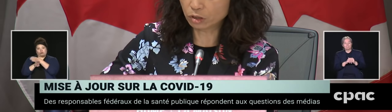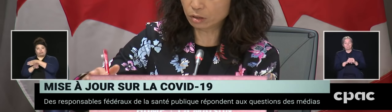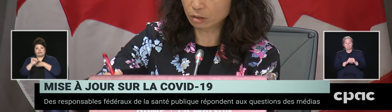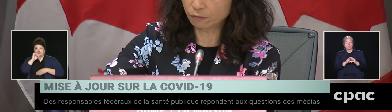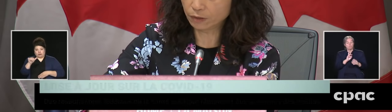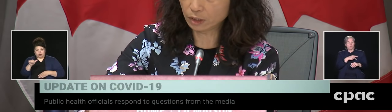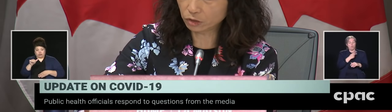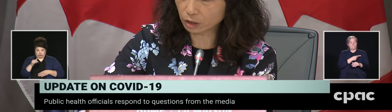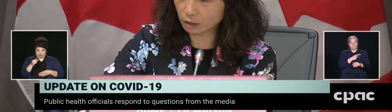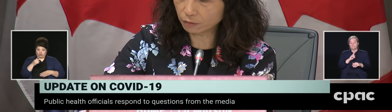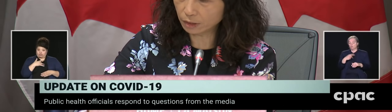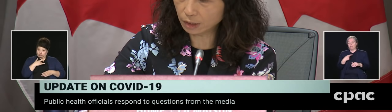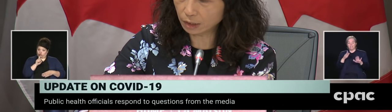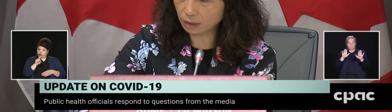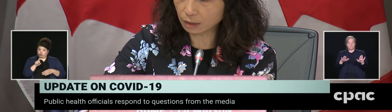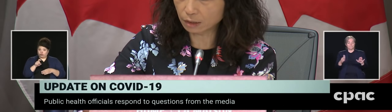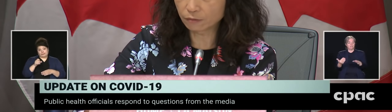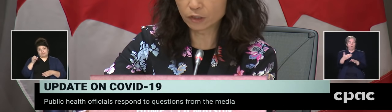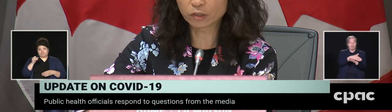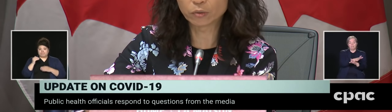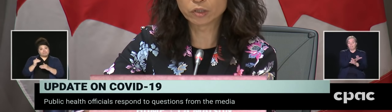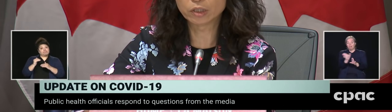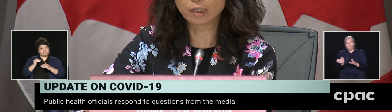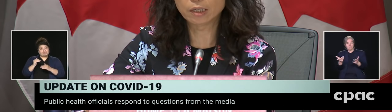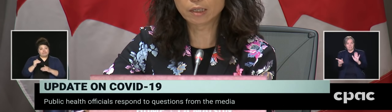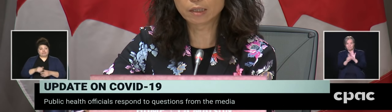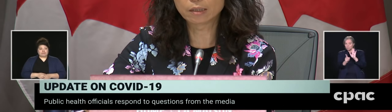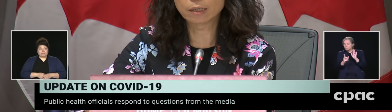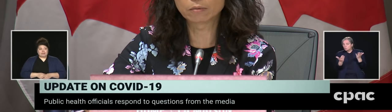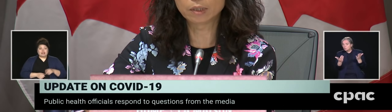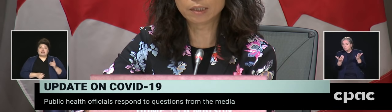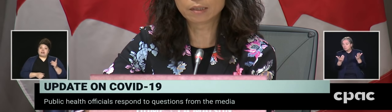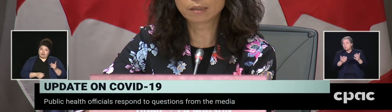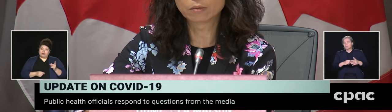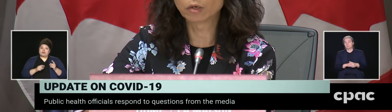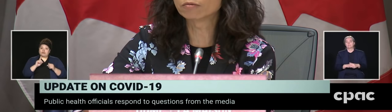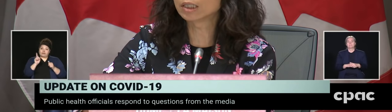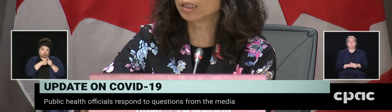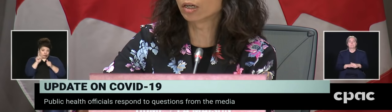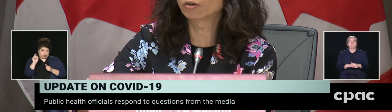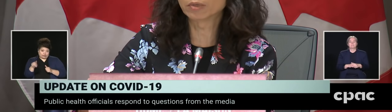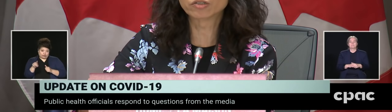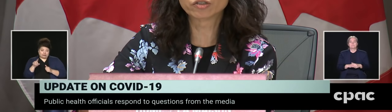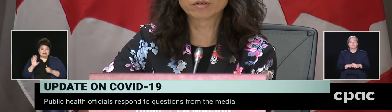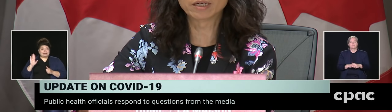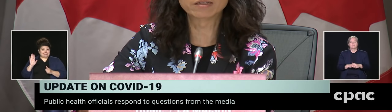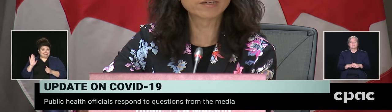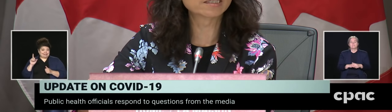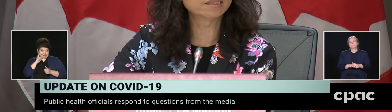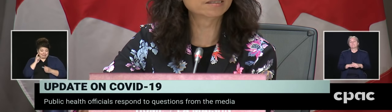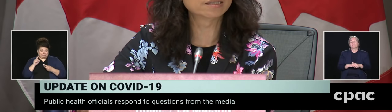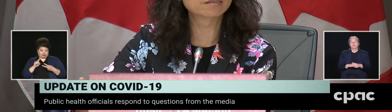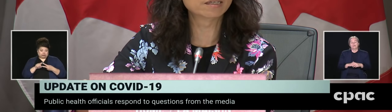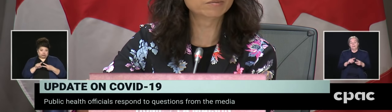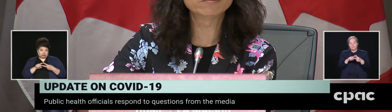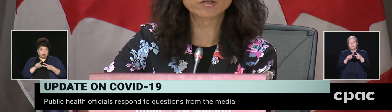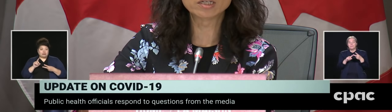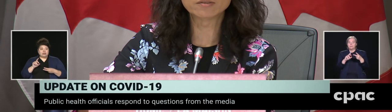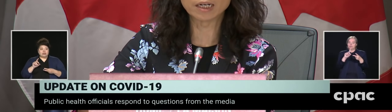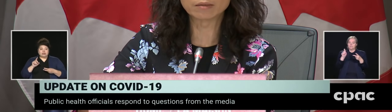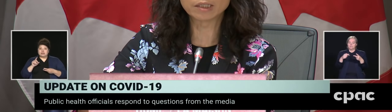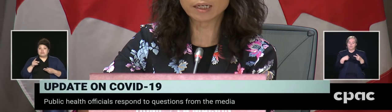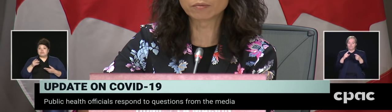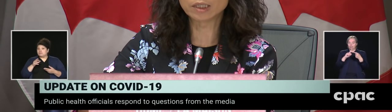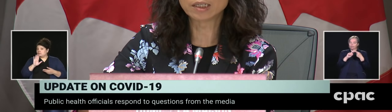So just to finish off the first question, I think, is that we won't really know much about the vaccines until they've been